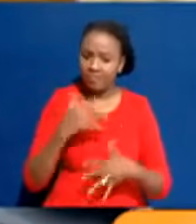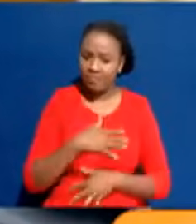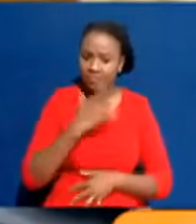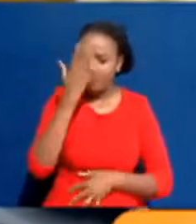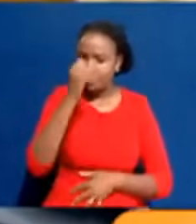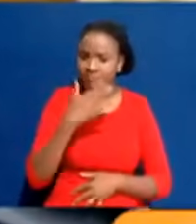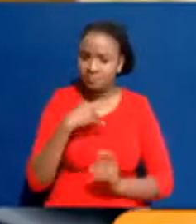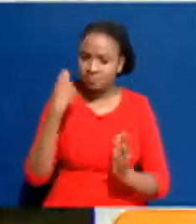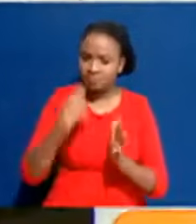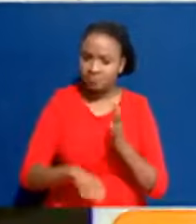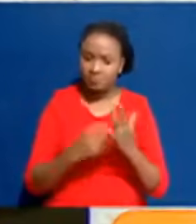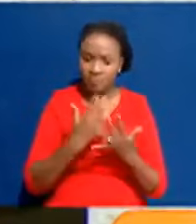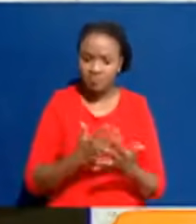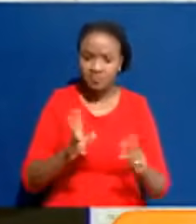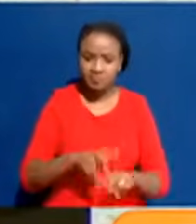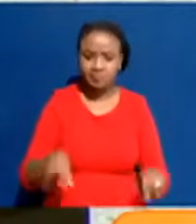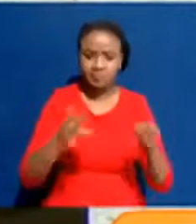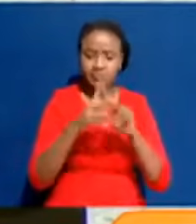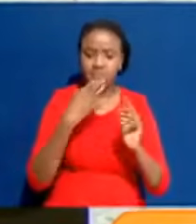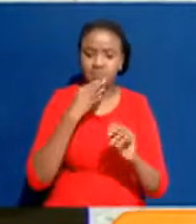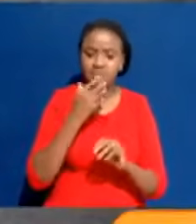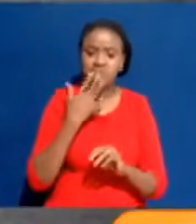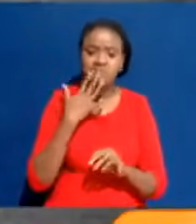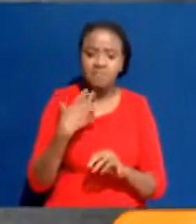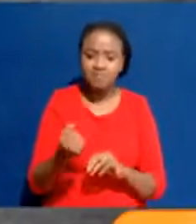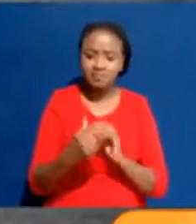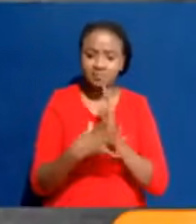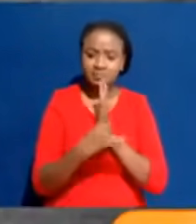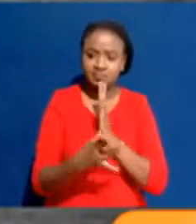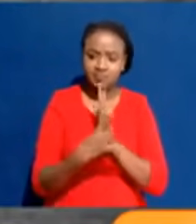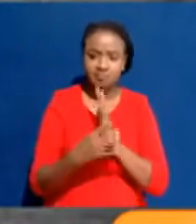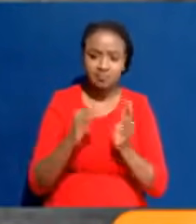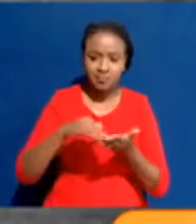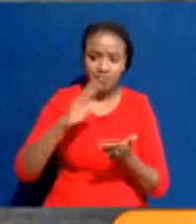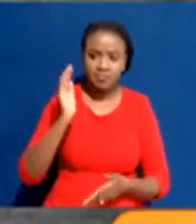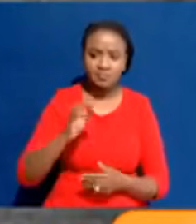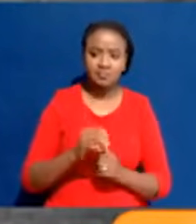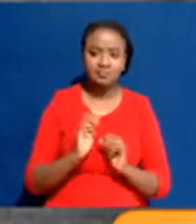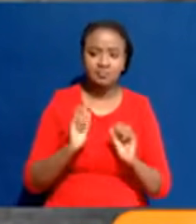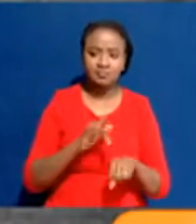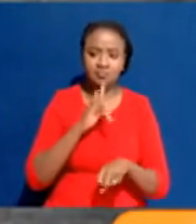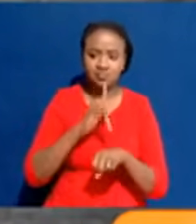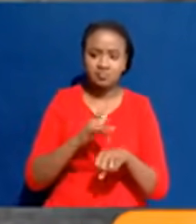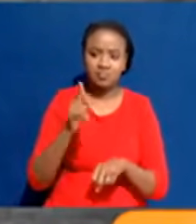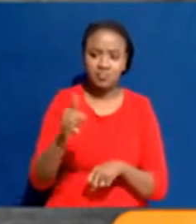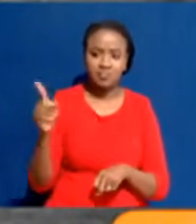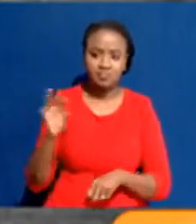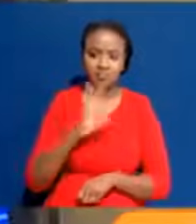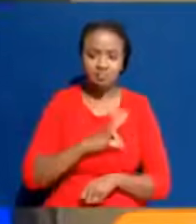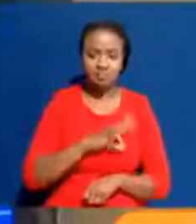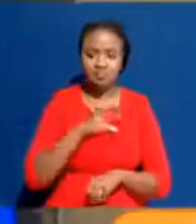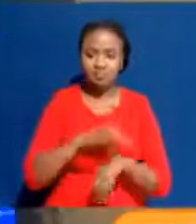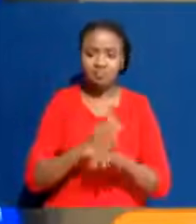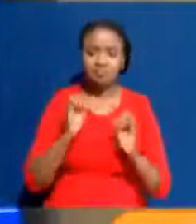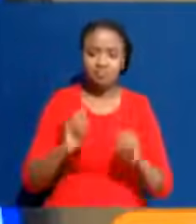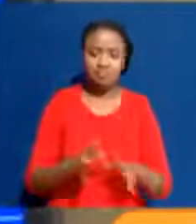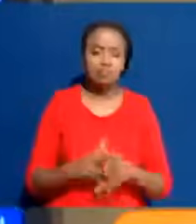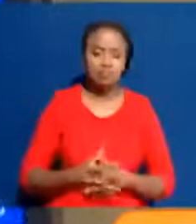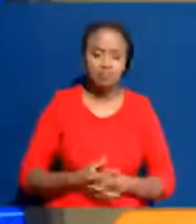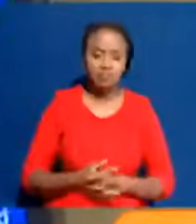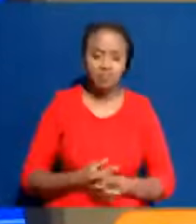items worth more than $500 will give the country a bad image and give competitive advantage to neighboring